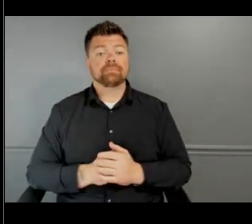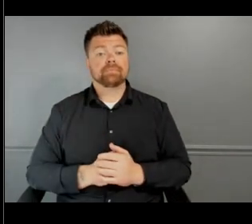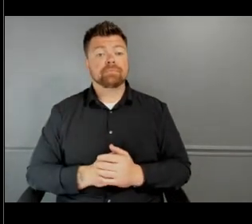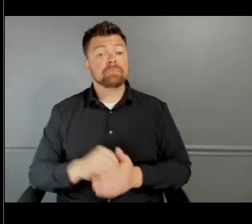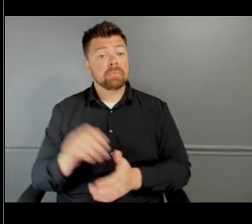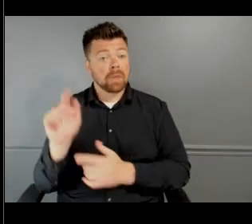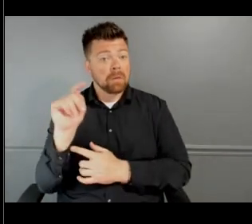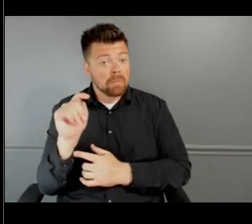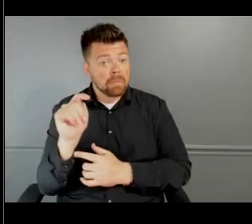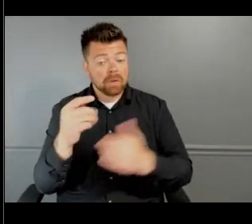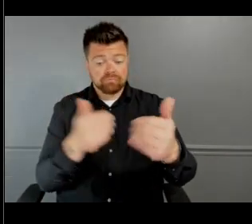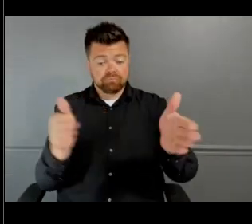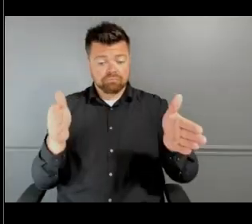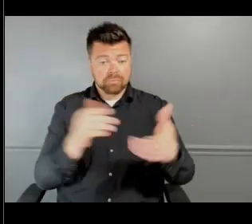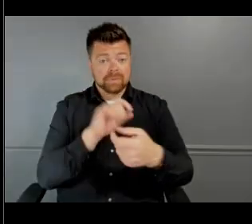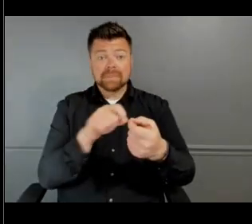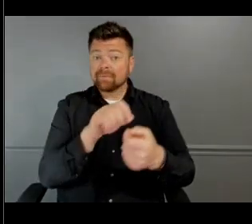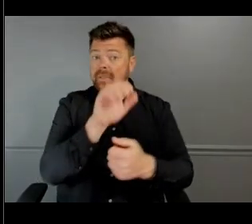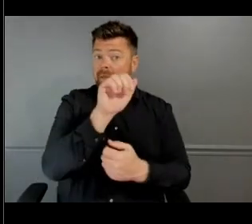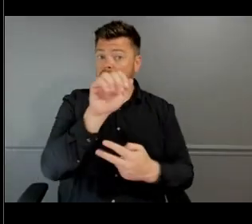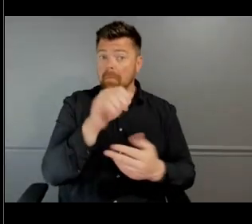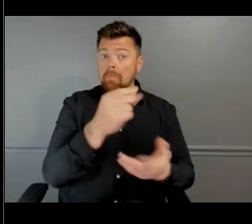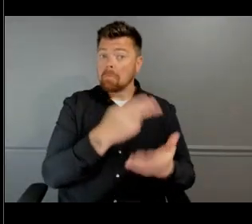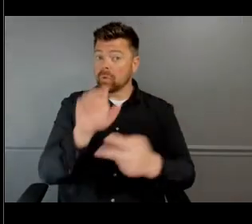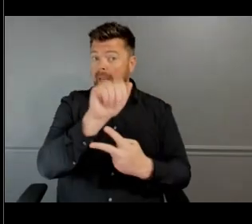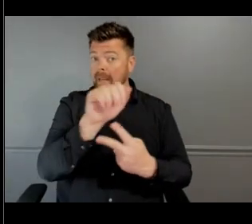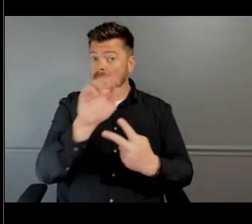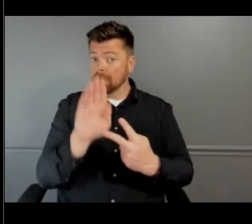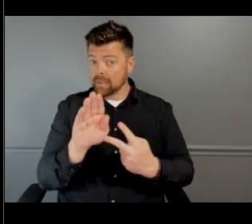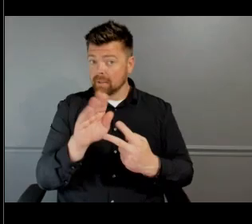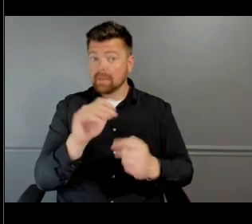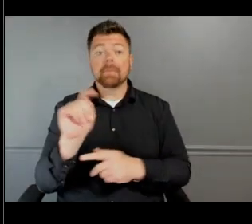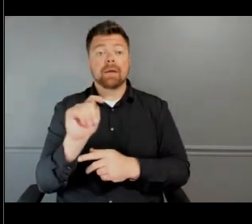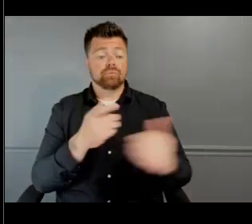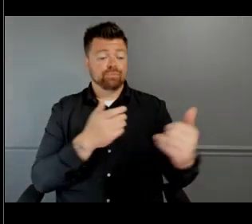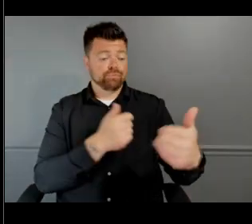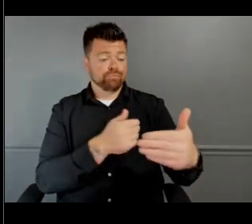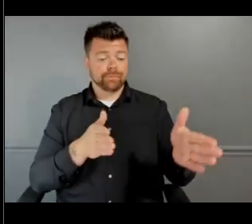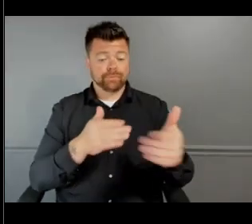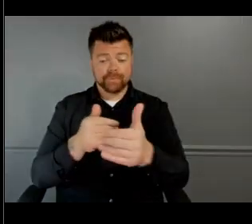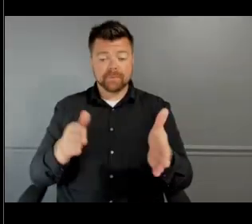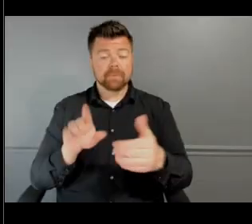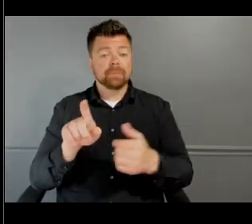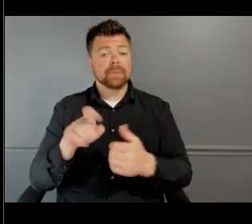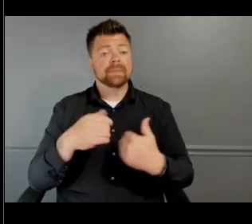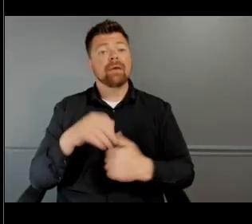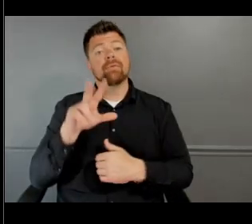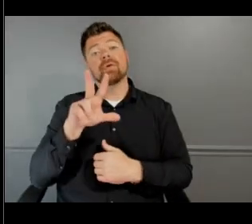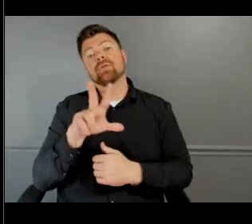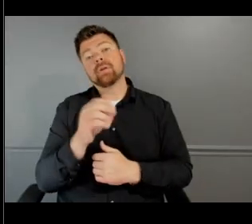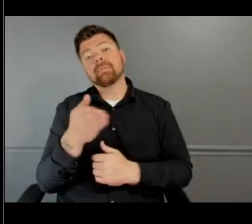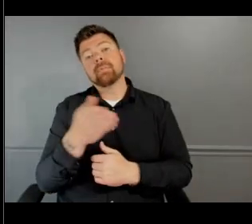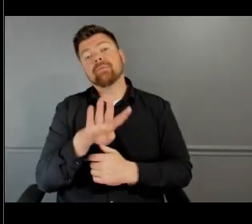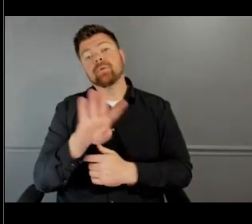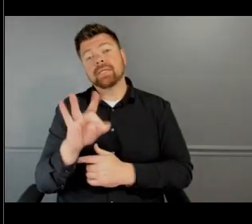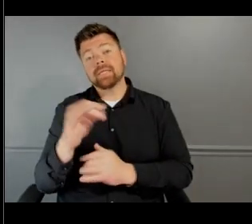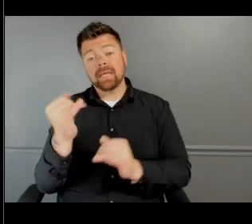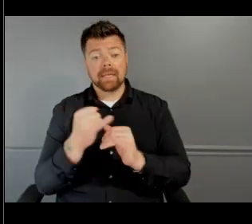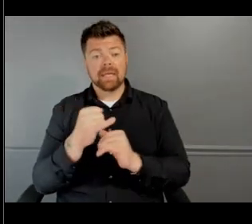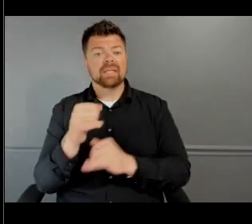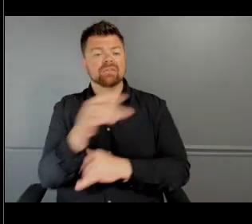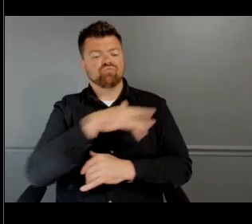Lavatories in Specification A and B bathrooms must have a 30 by 48-inch clear